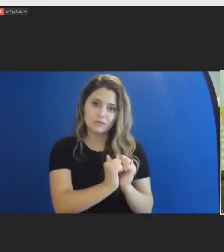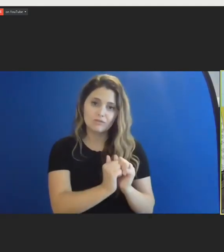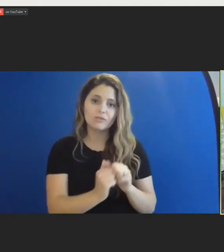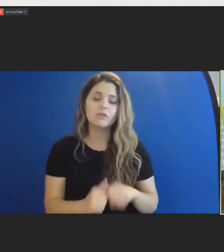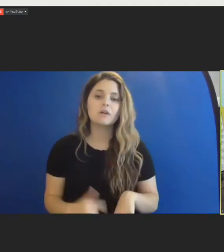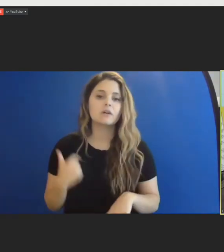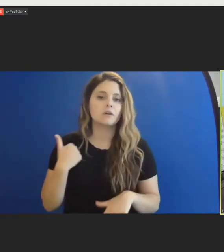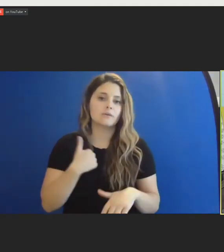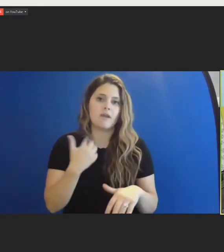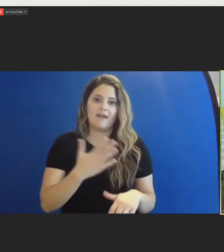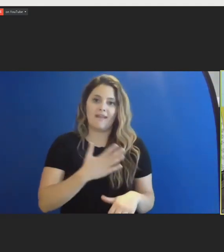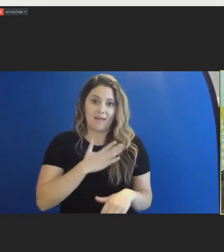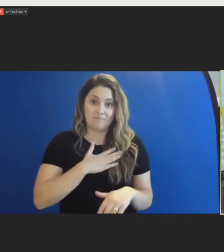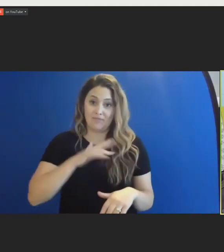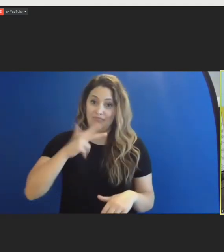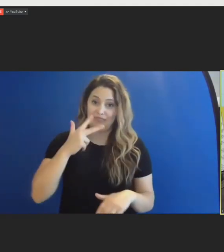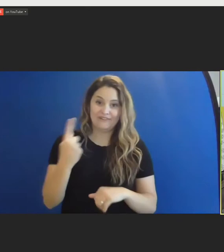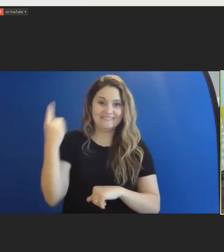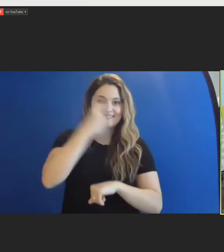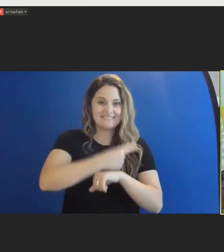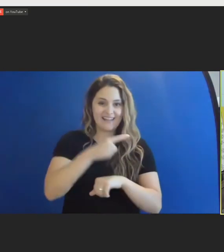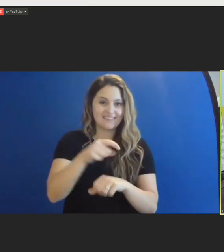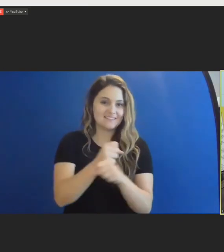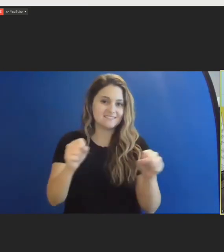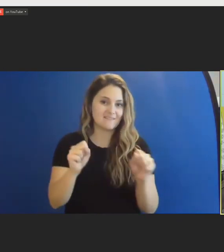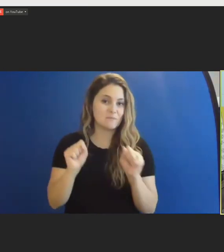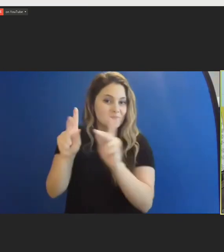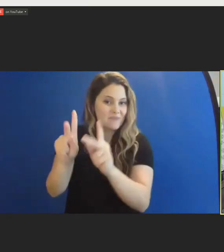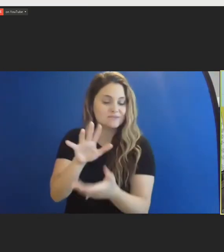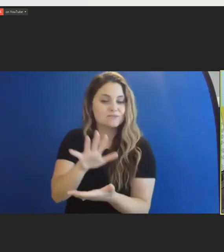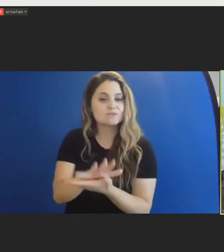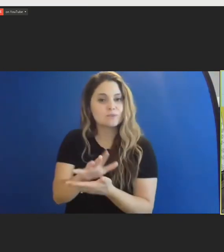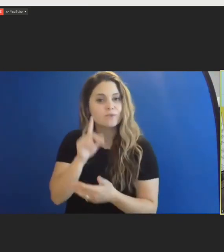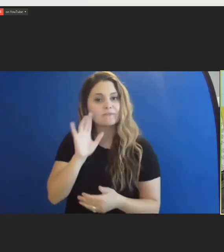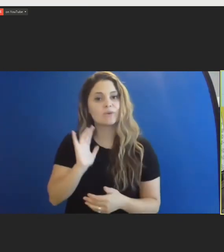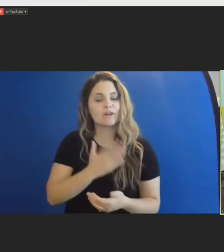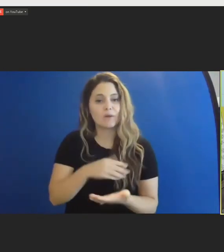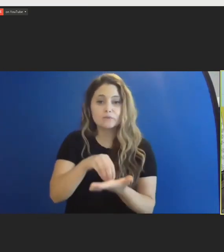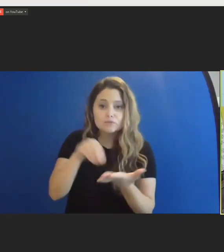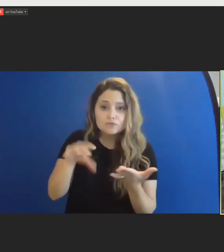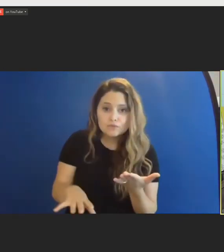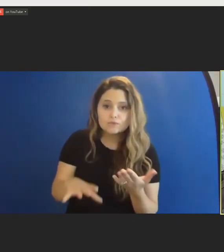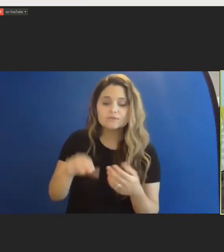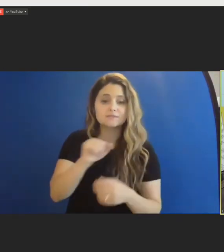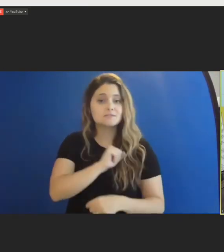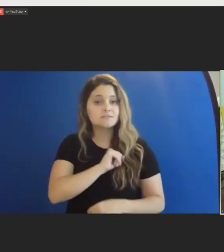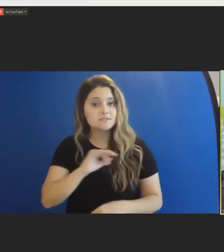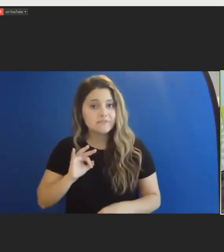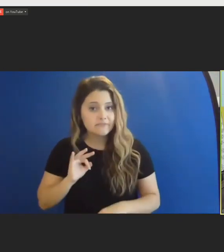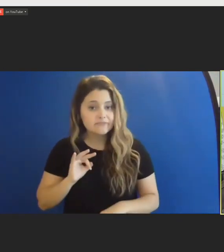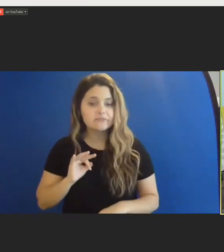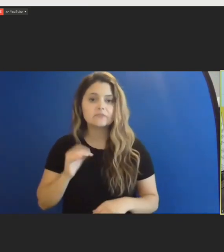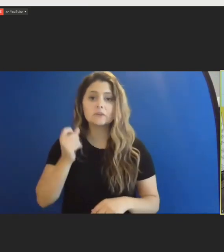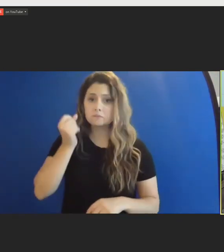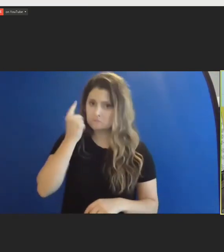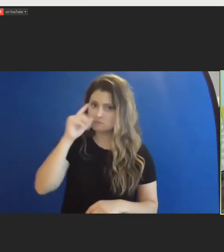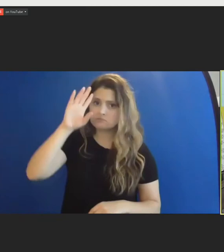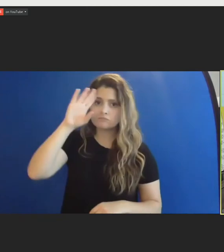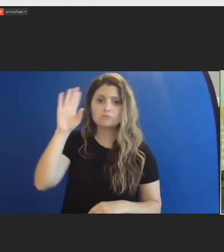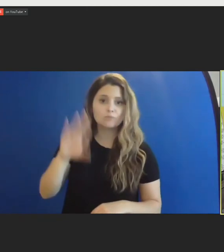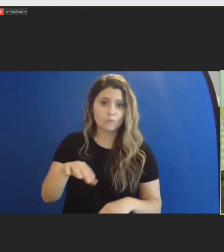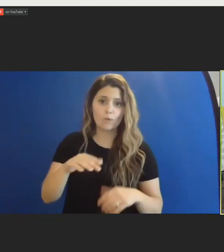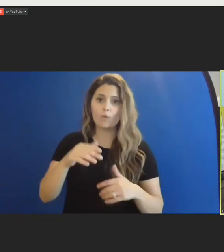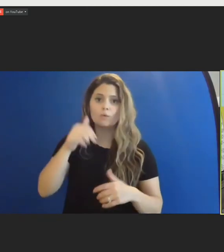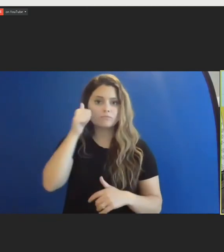are happy to be in our third day of this safe return for our students and our staff. But we know this is an